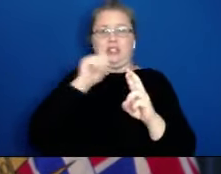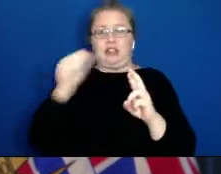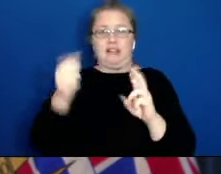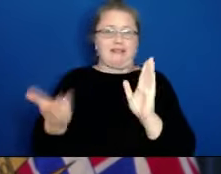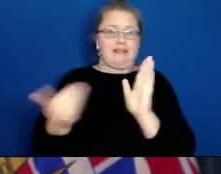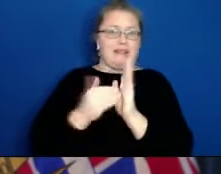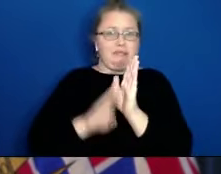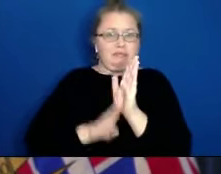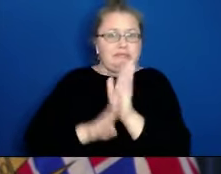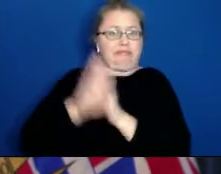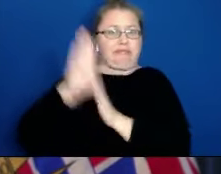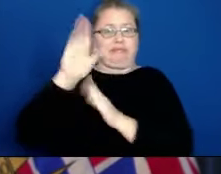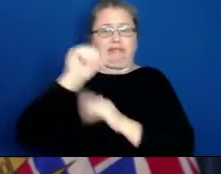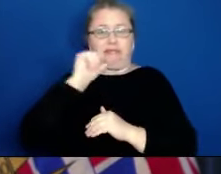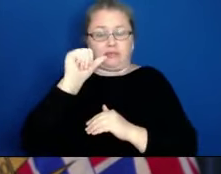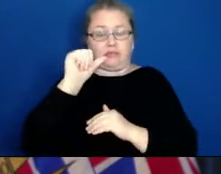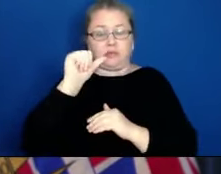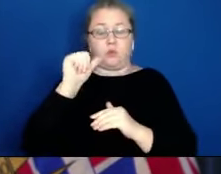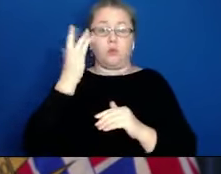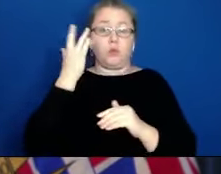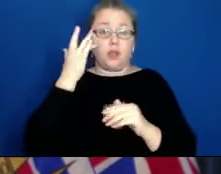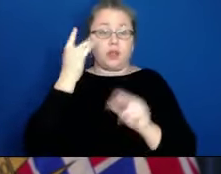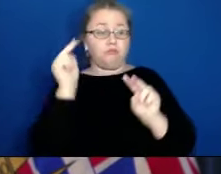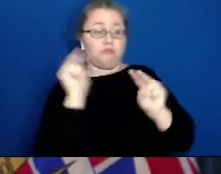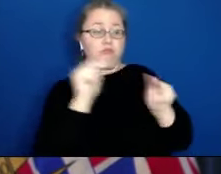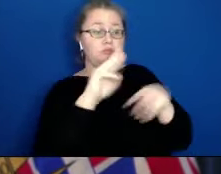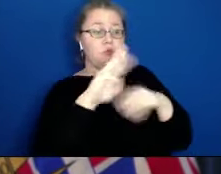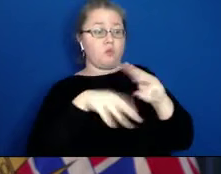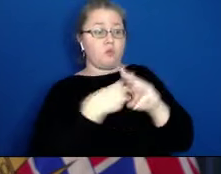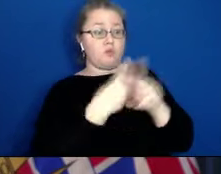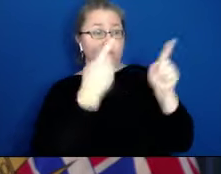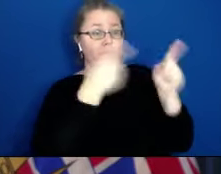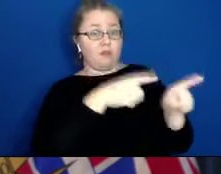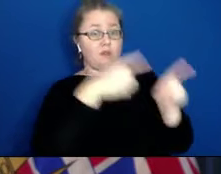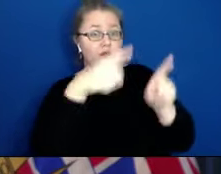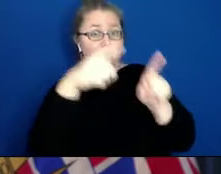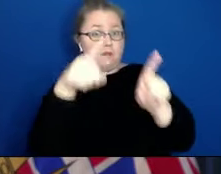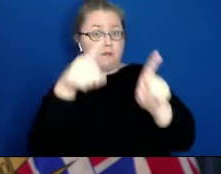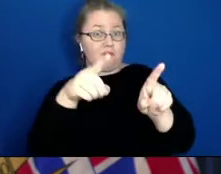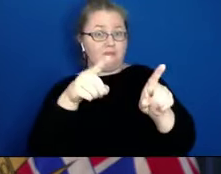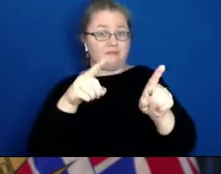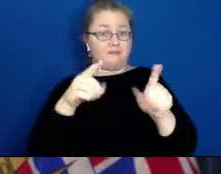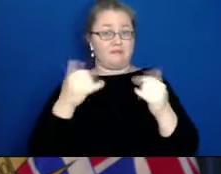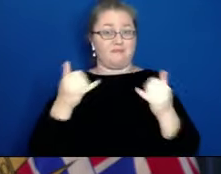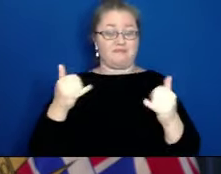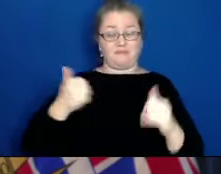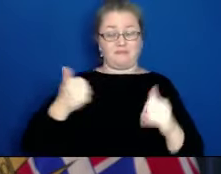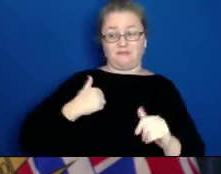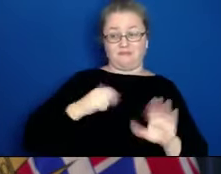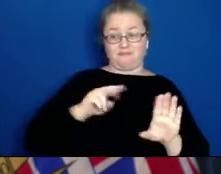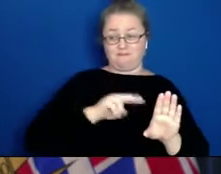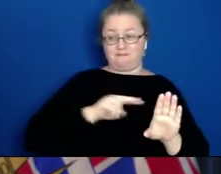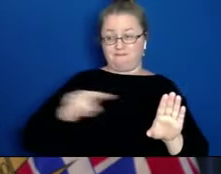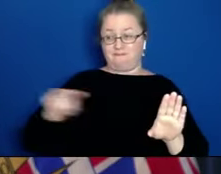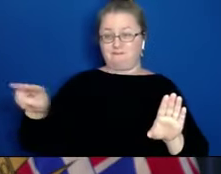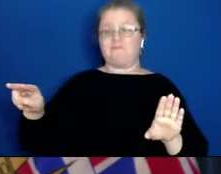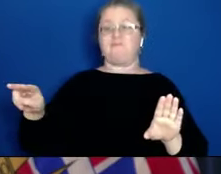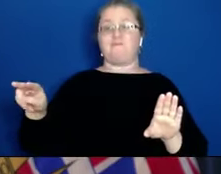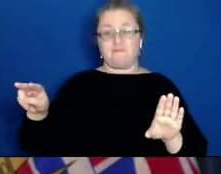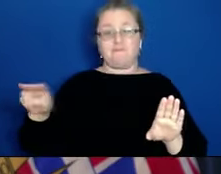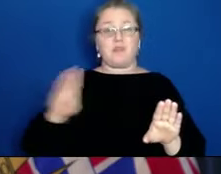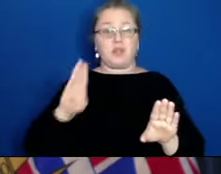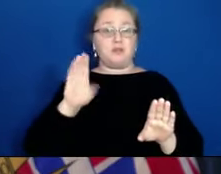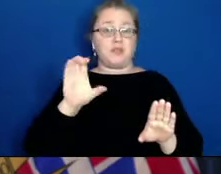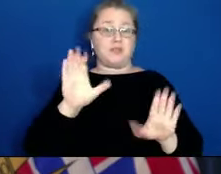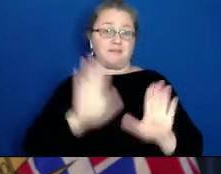around the world, around this country, and around our province, we anticipated that this may occur. We knew